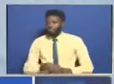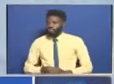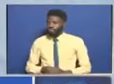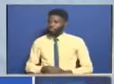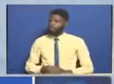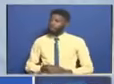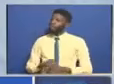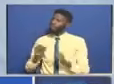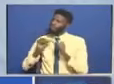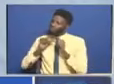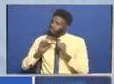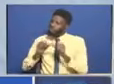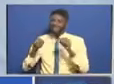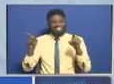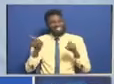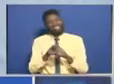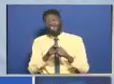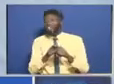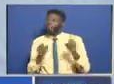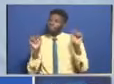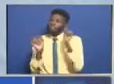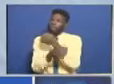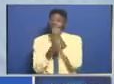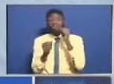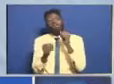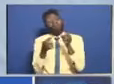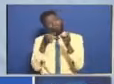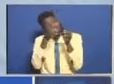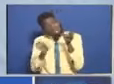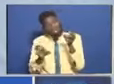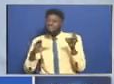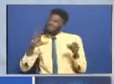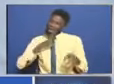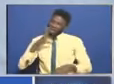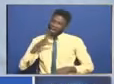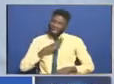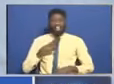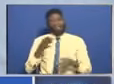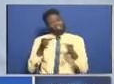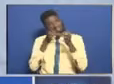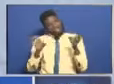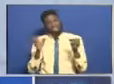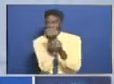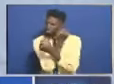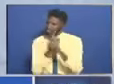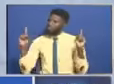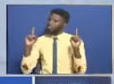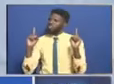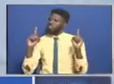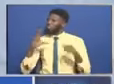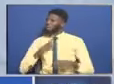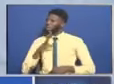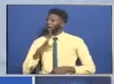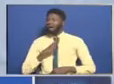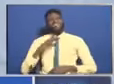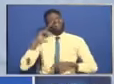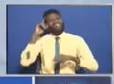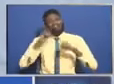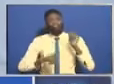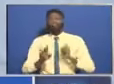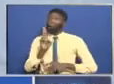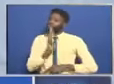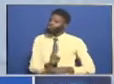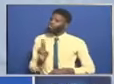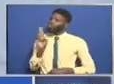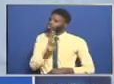tena. Wacha kama ni kupasuka, ipasuke. Watu waende kivyao. Mtu atukulia kwa